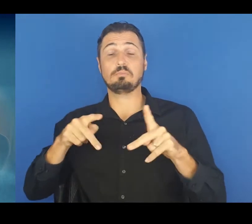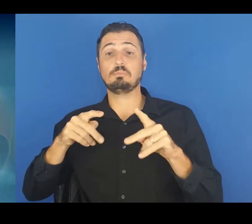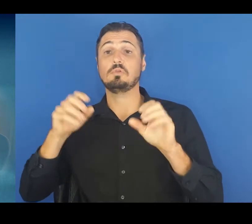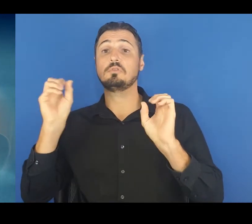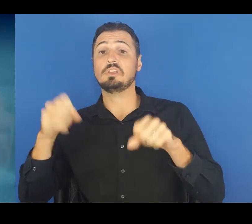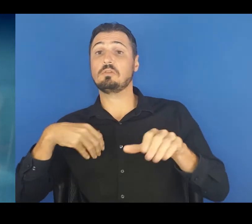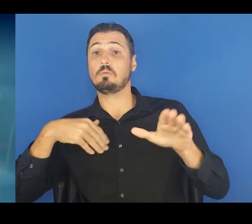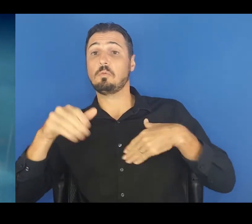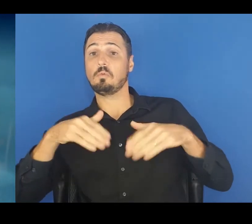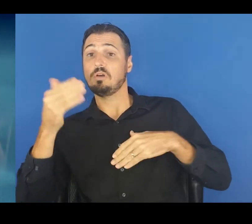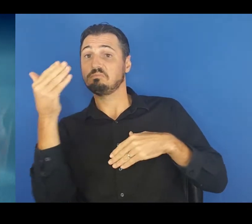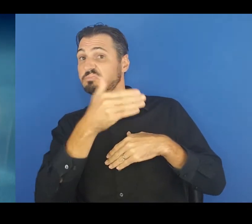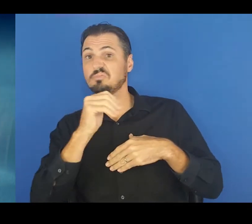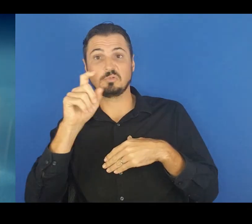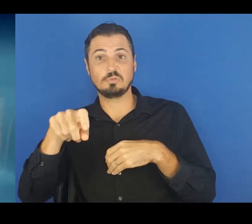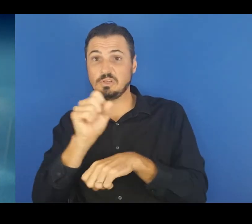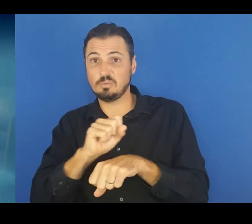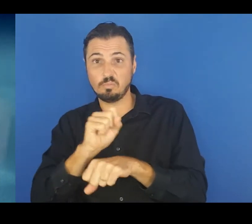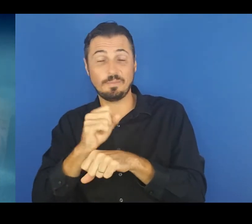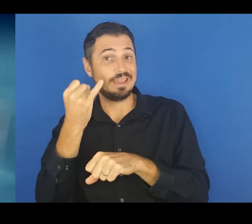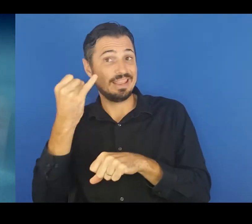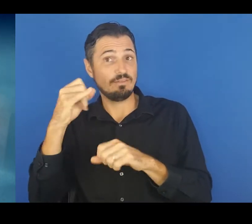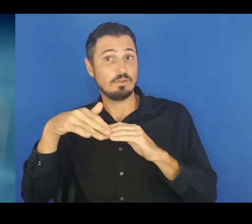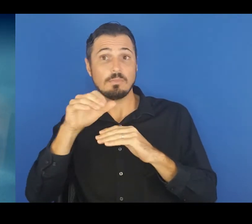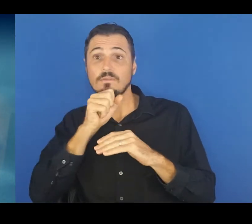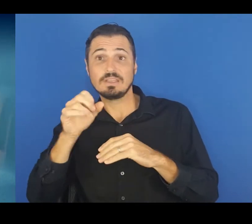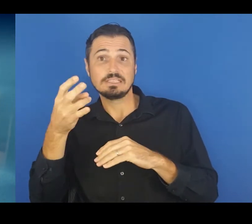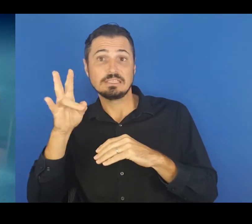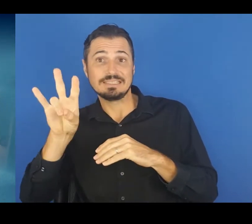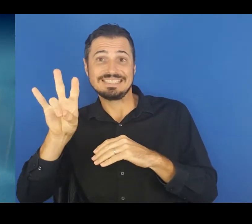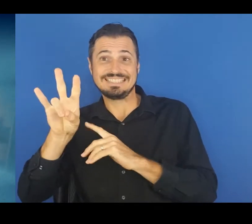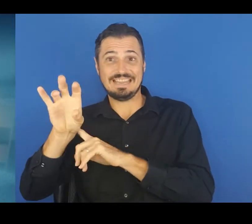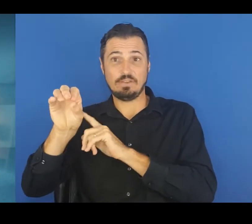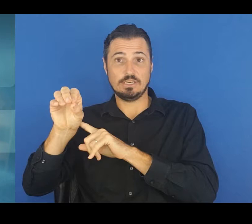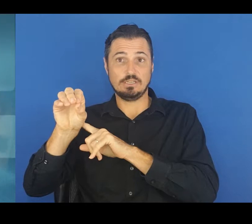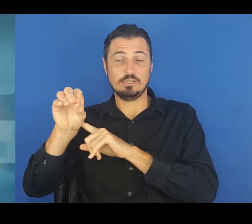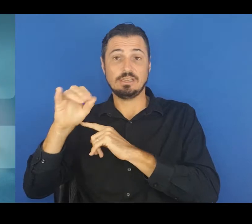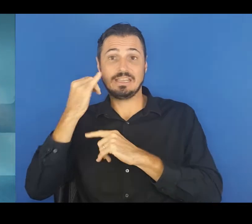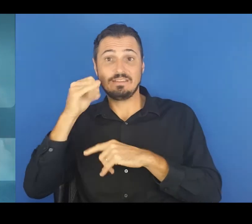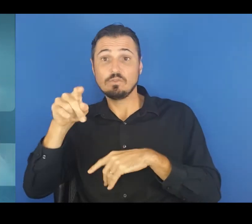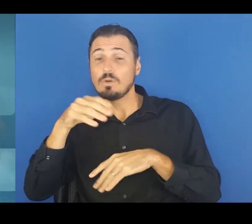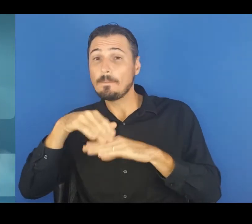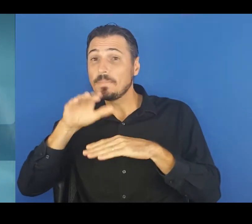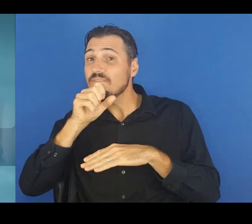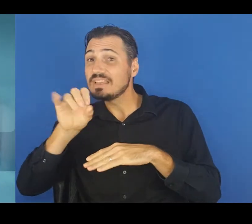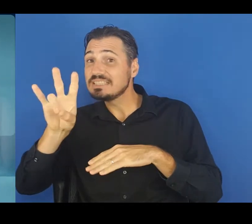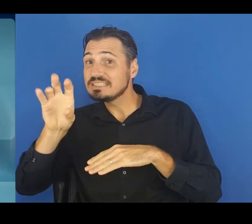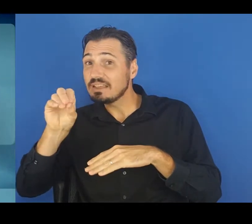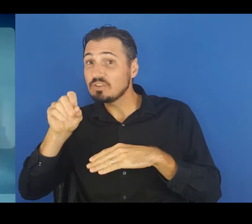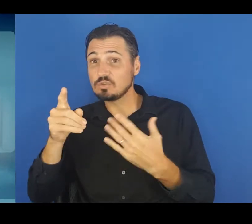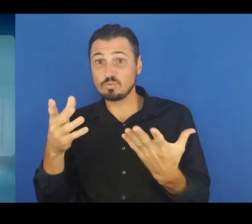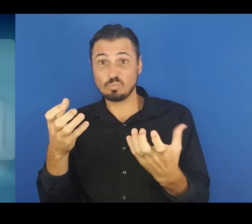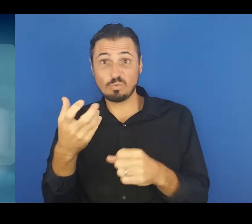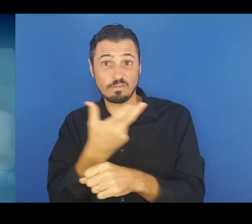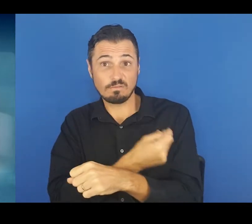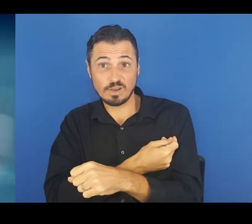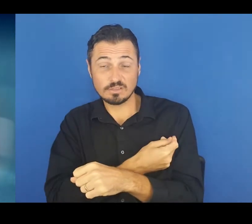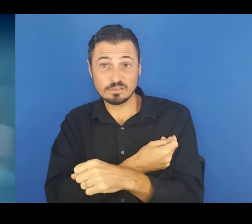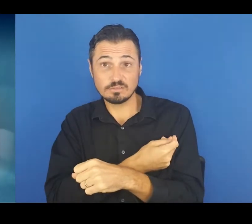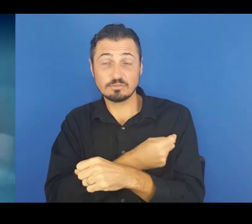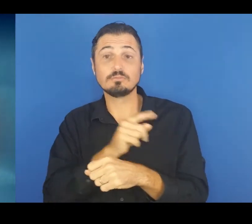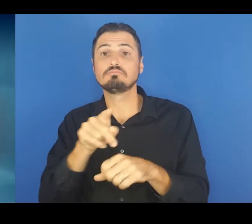accepting walk-ins for Kauai residents aged 70 and older. If you are 70 or older and would